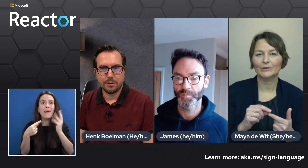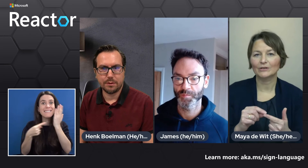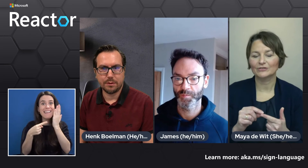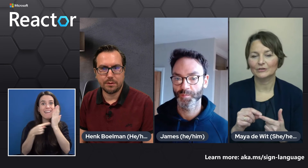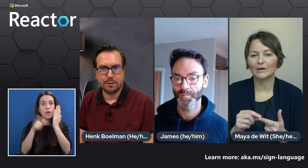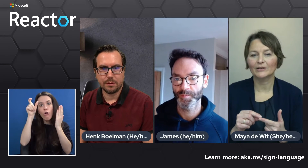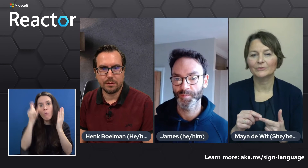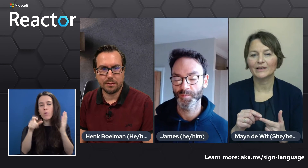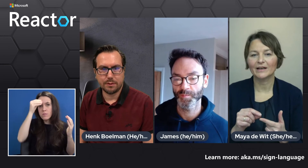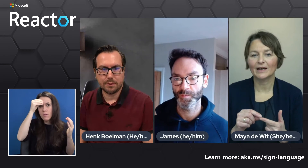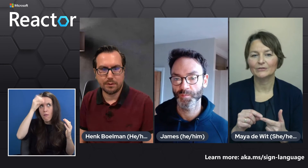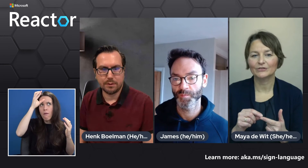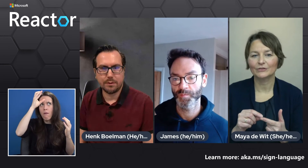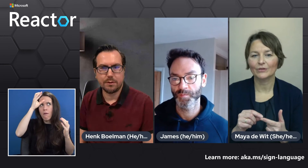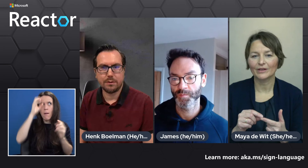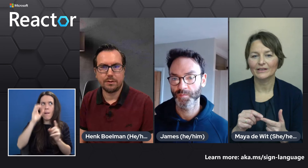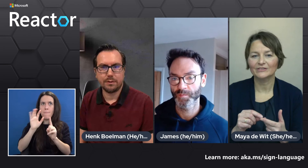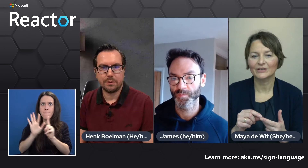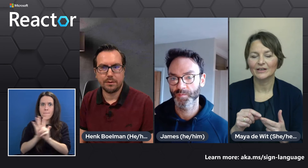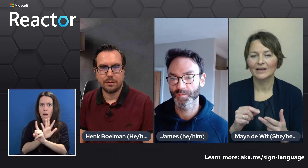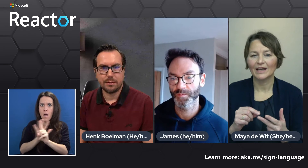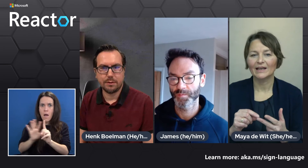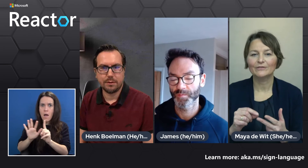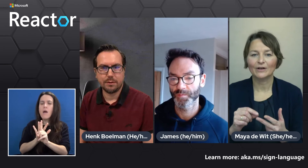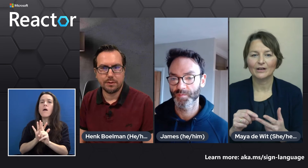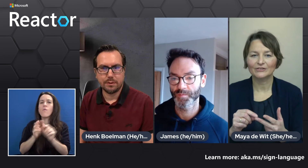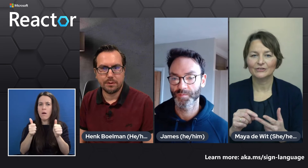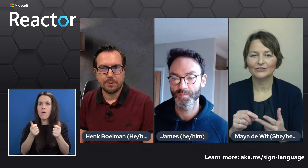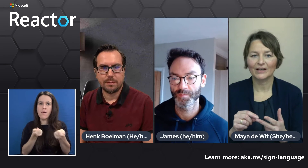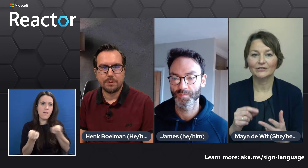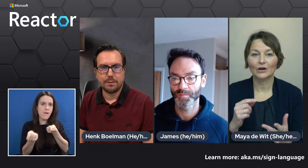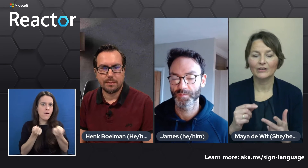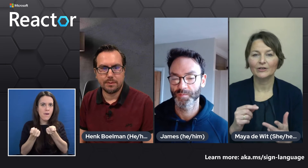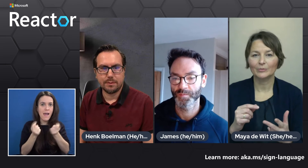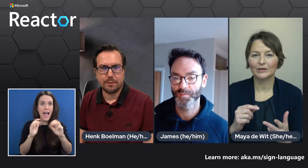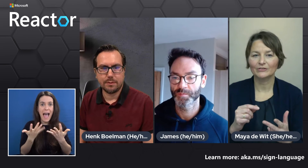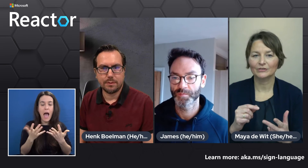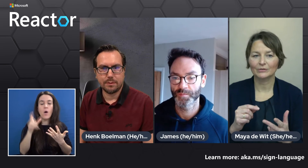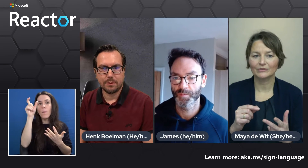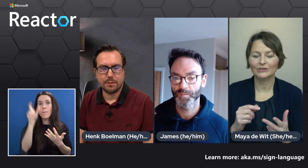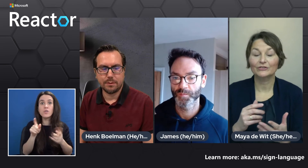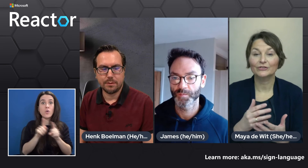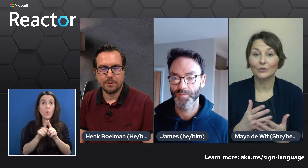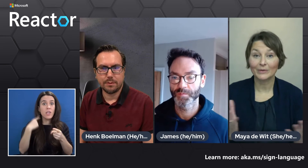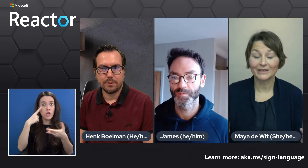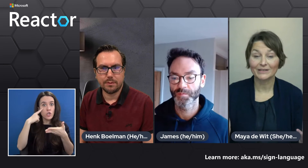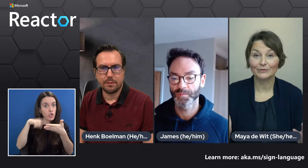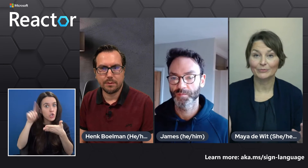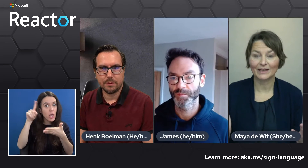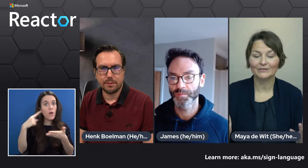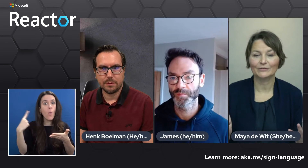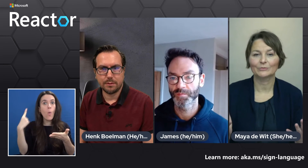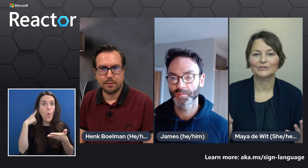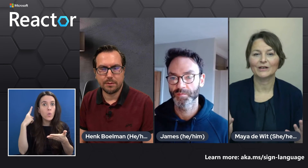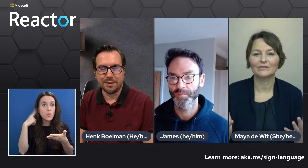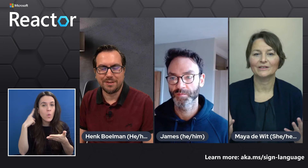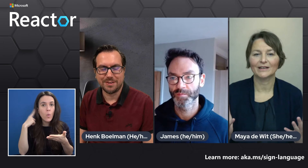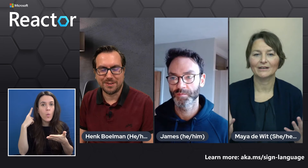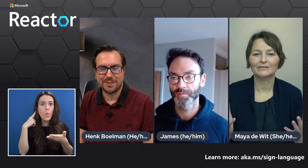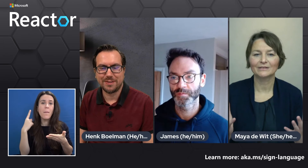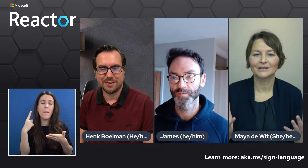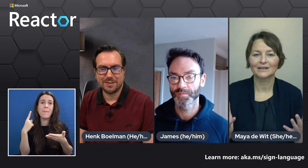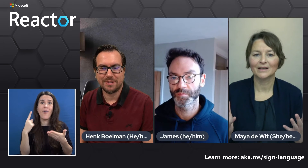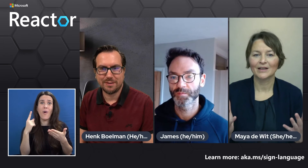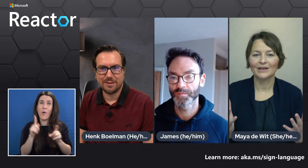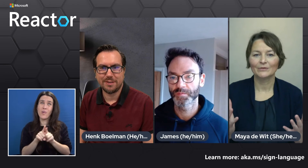background, but also the moderator, how to do things, and for us to check the audio. But also, there are so many different platforms out there